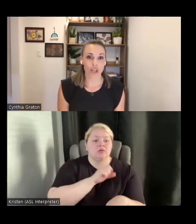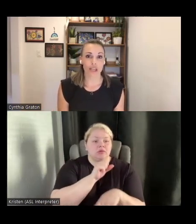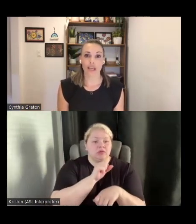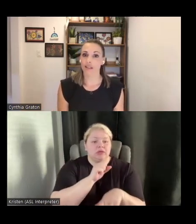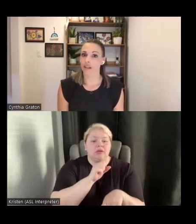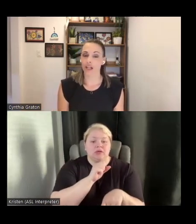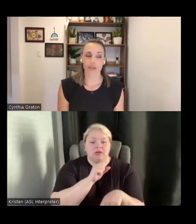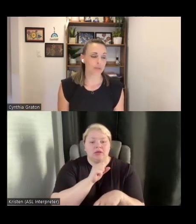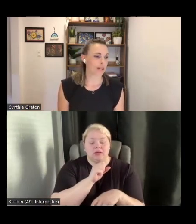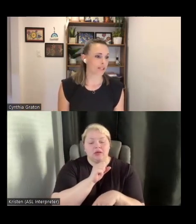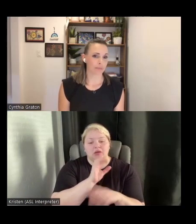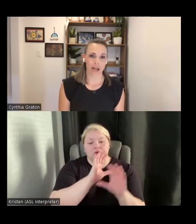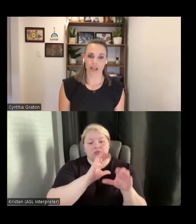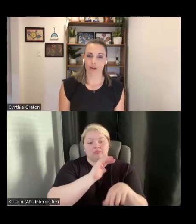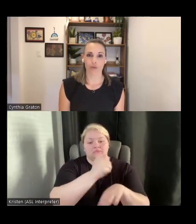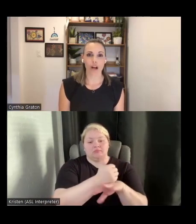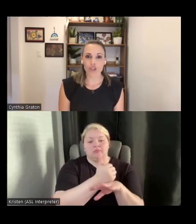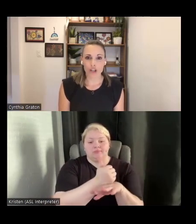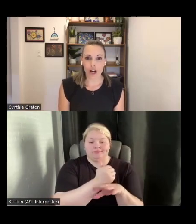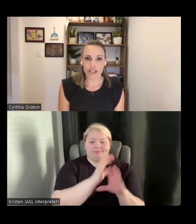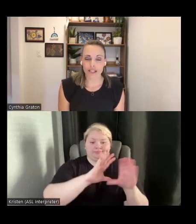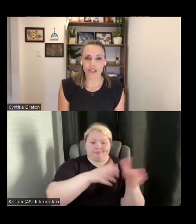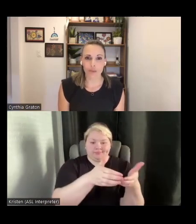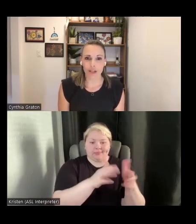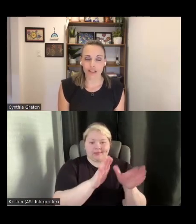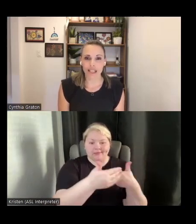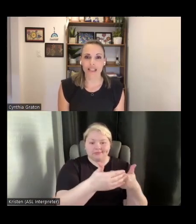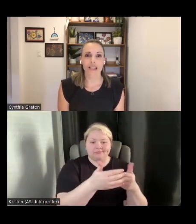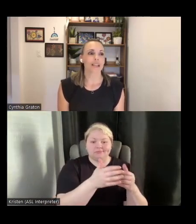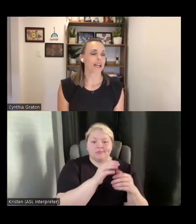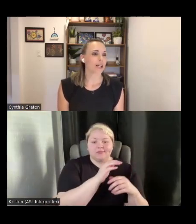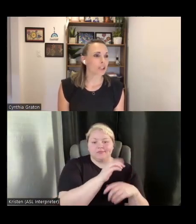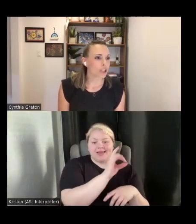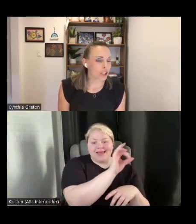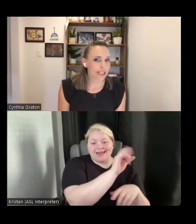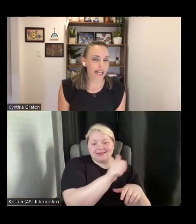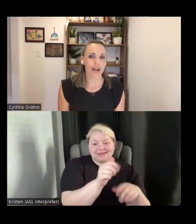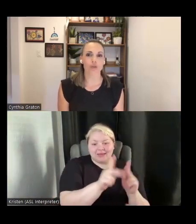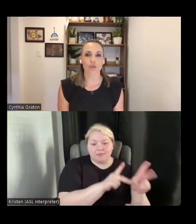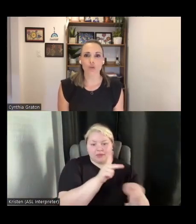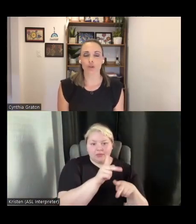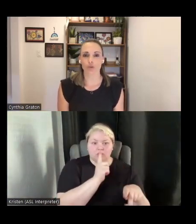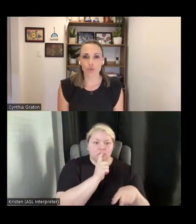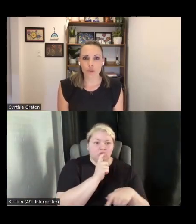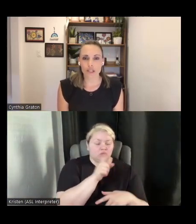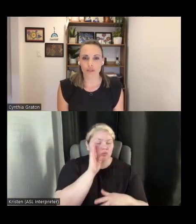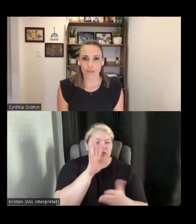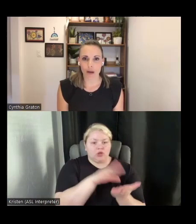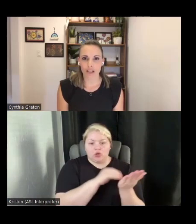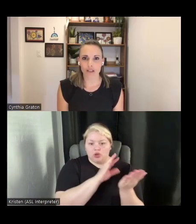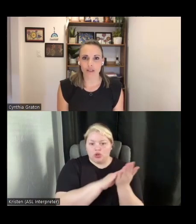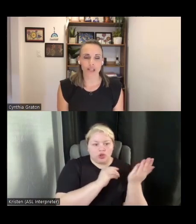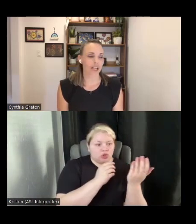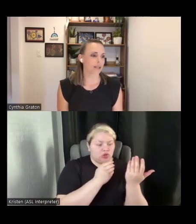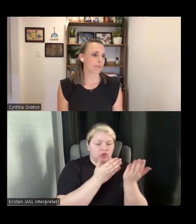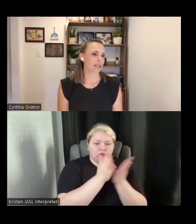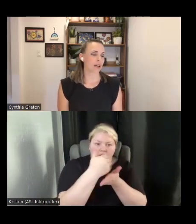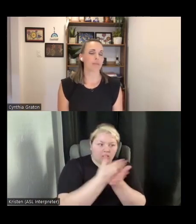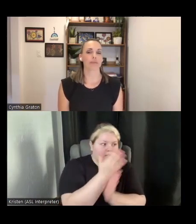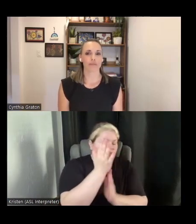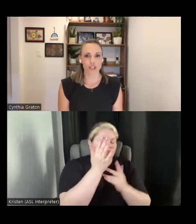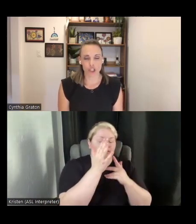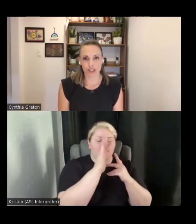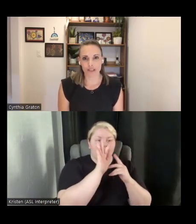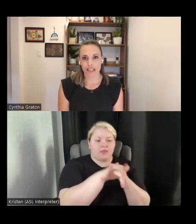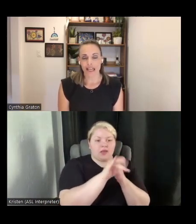that you're thinking they're going to be my rock stars in the building. They're going to learn how to use the tools of the model. They're going to